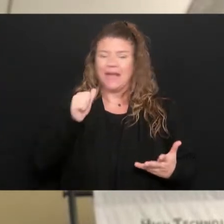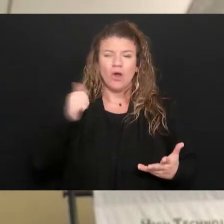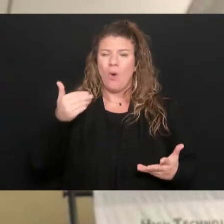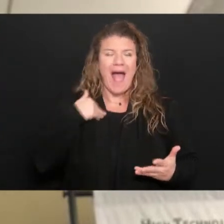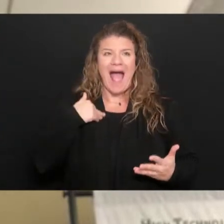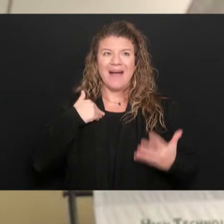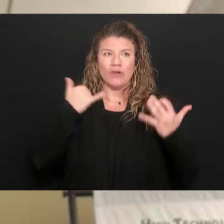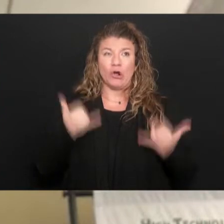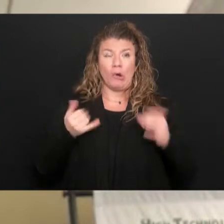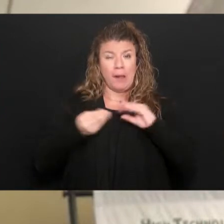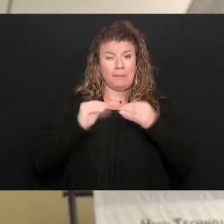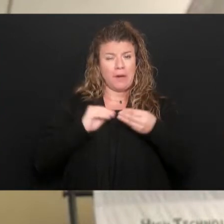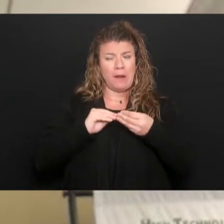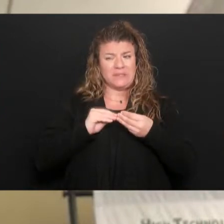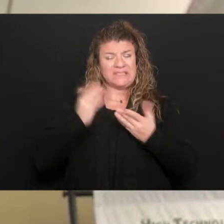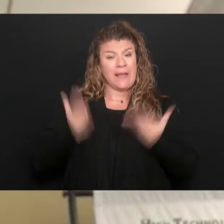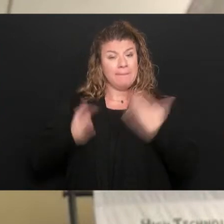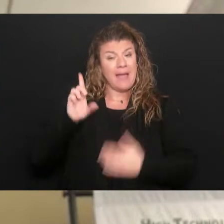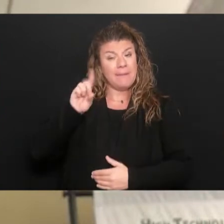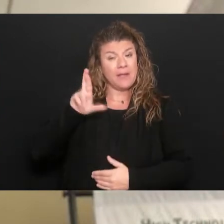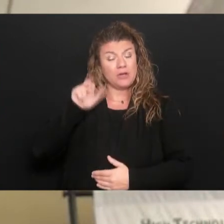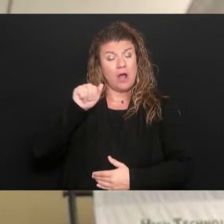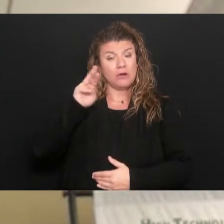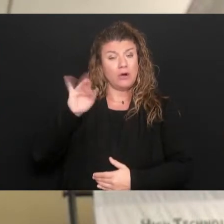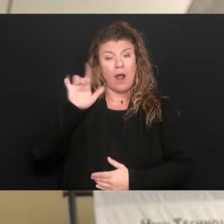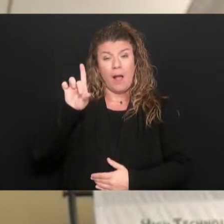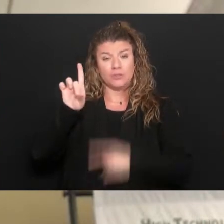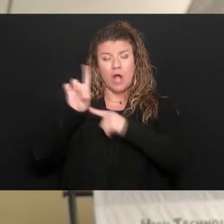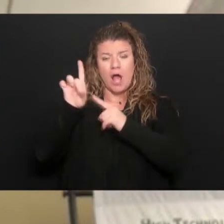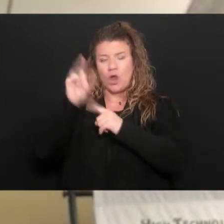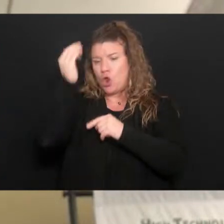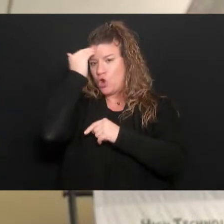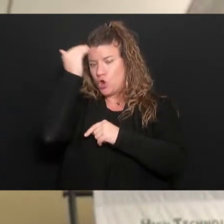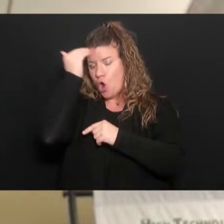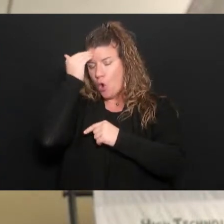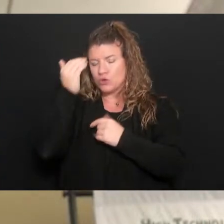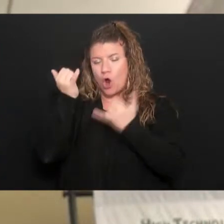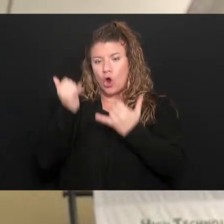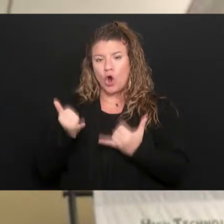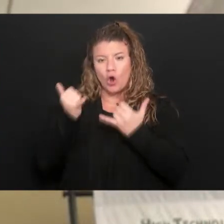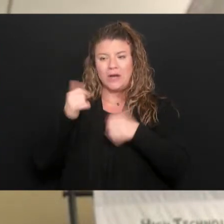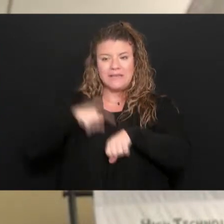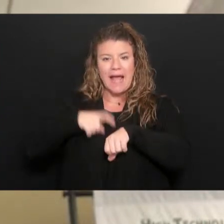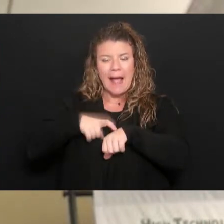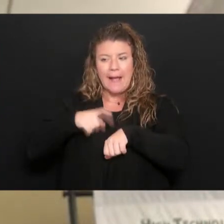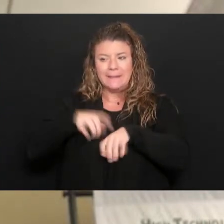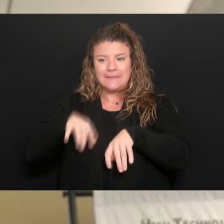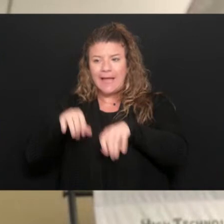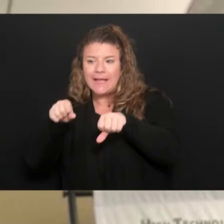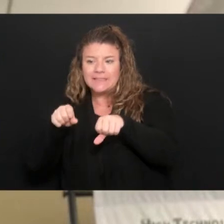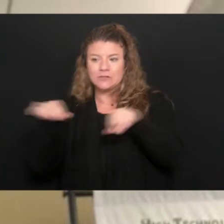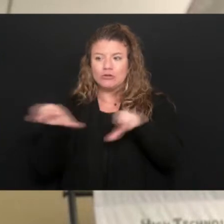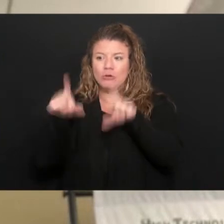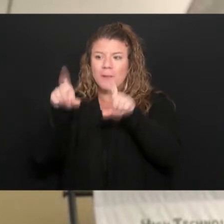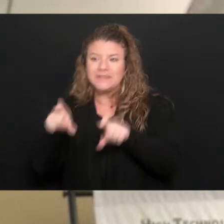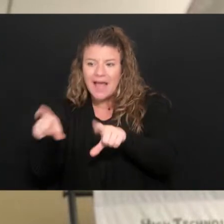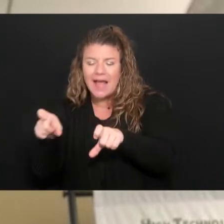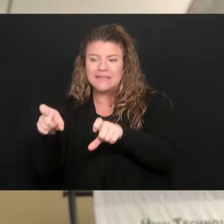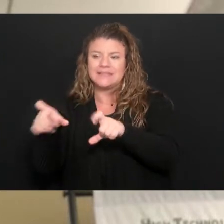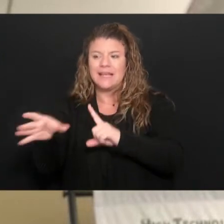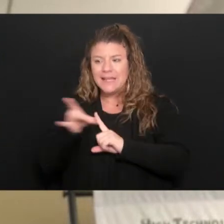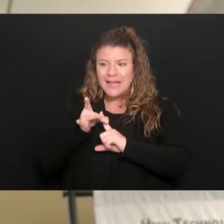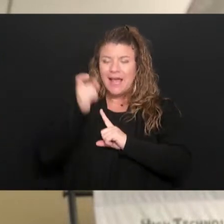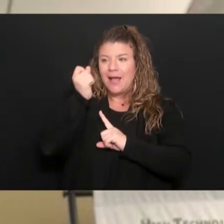numbers. Maybe Dr. Amjad might have what our current turnaround times are, but If we're